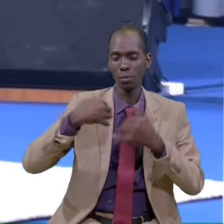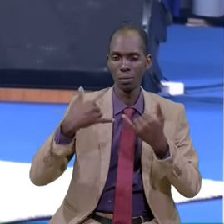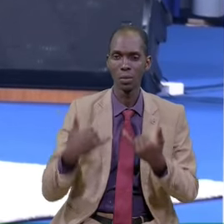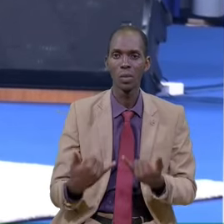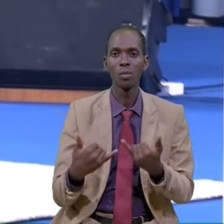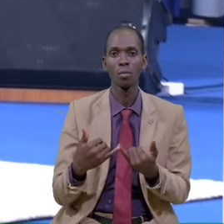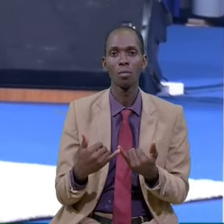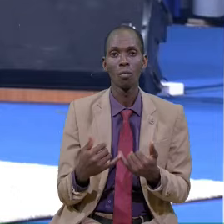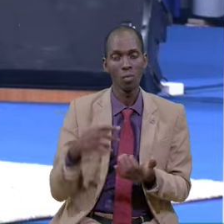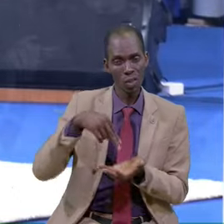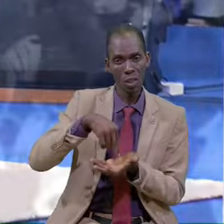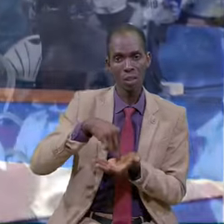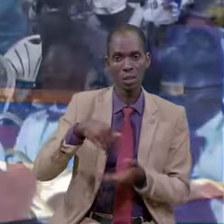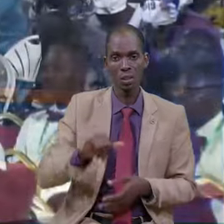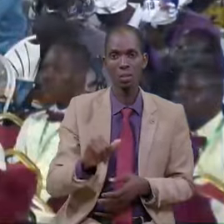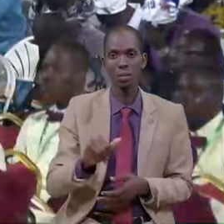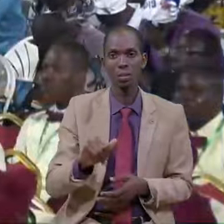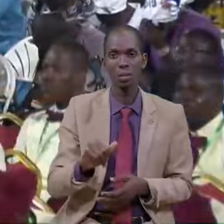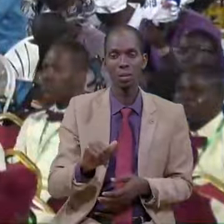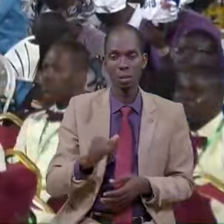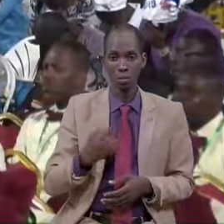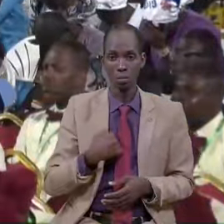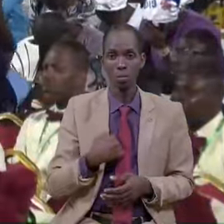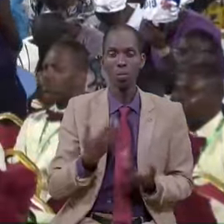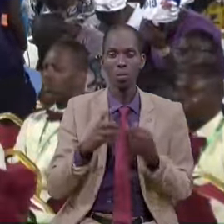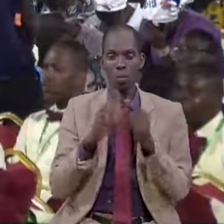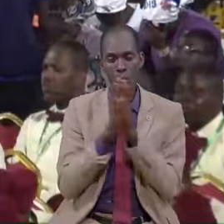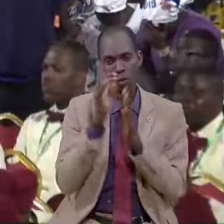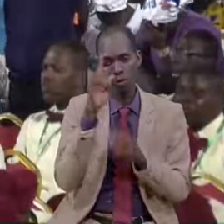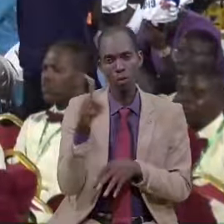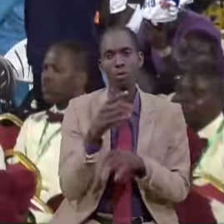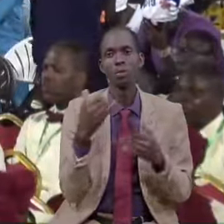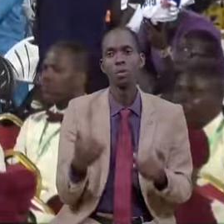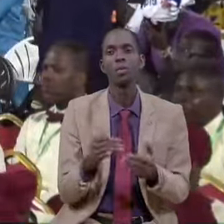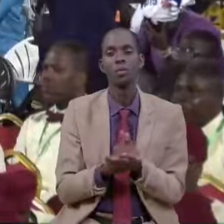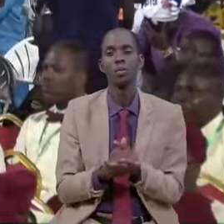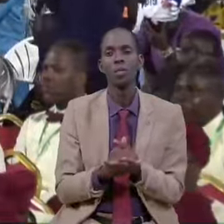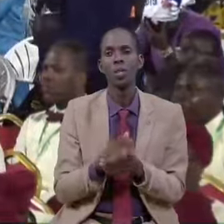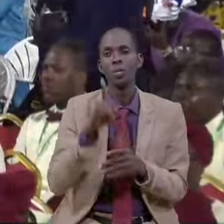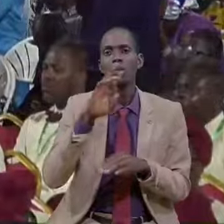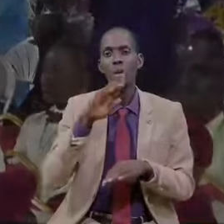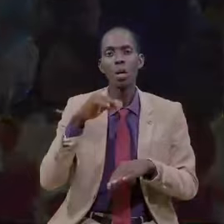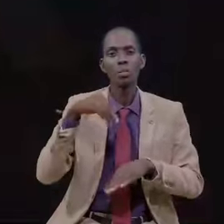stand up I'm praying for you now the front are the back